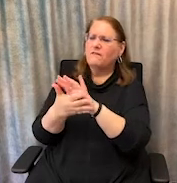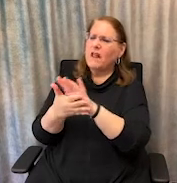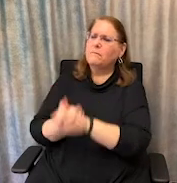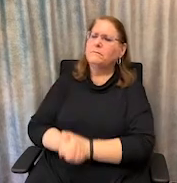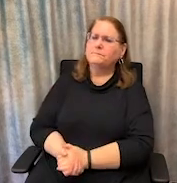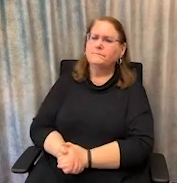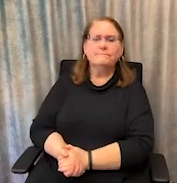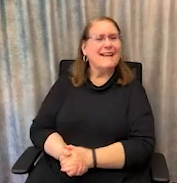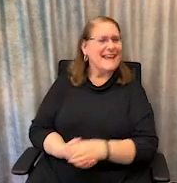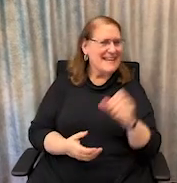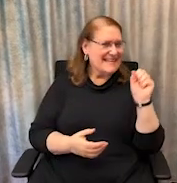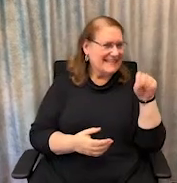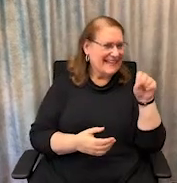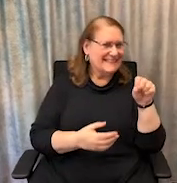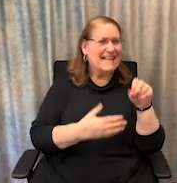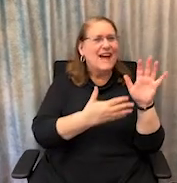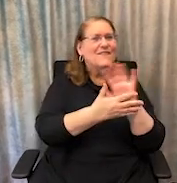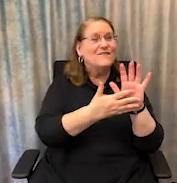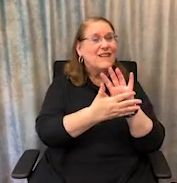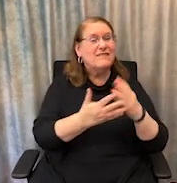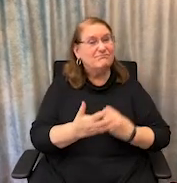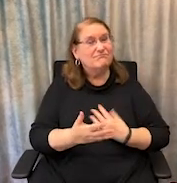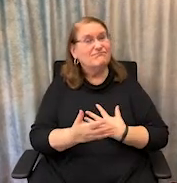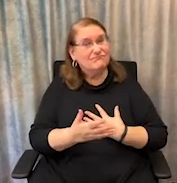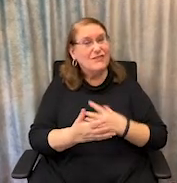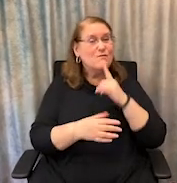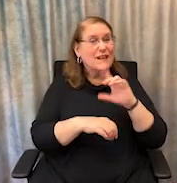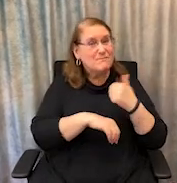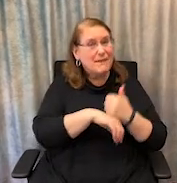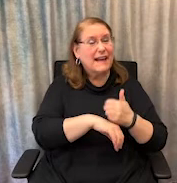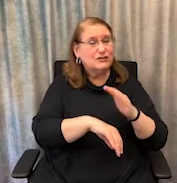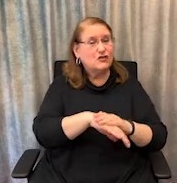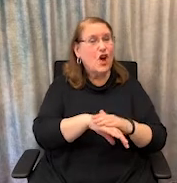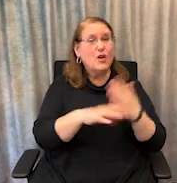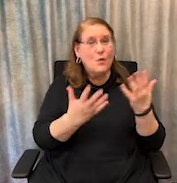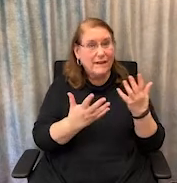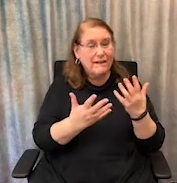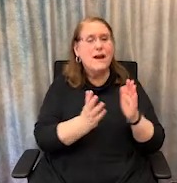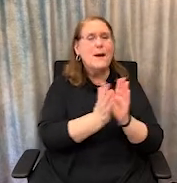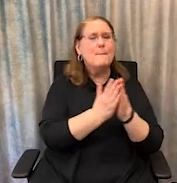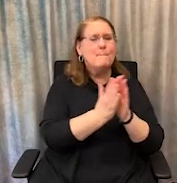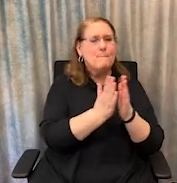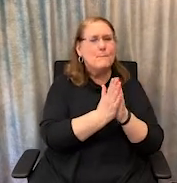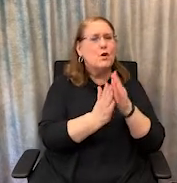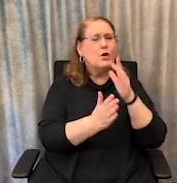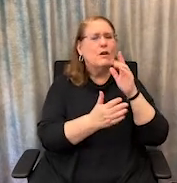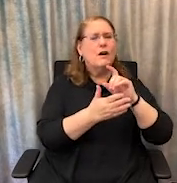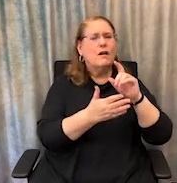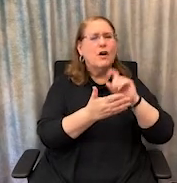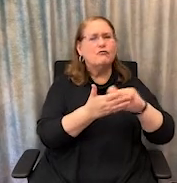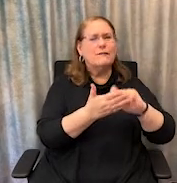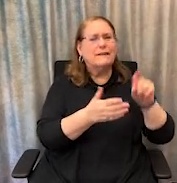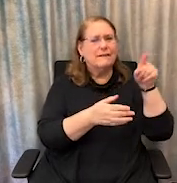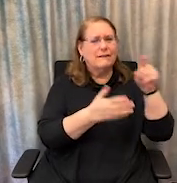it. Yes, the film was inspired and is actually based on the book of